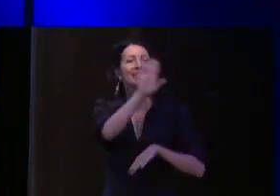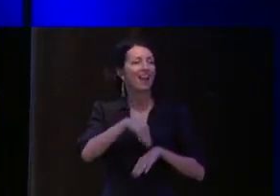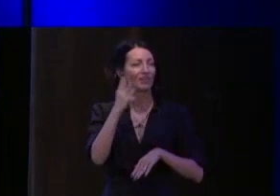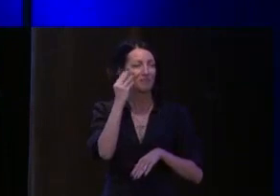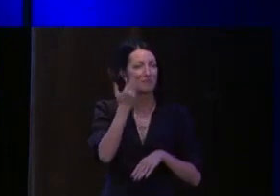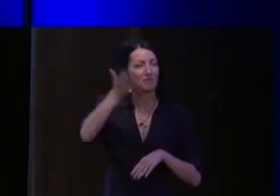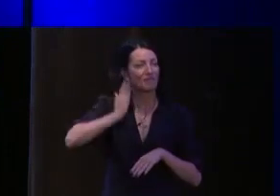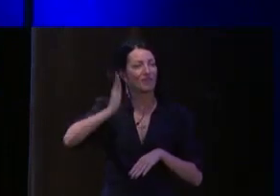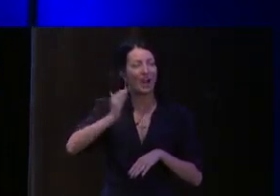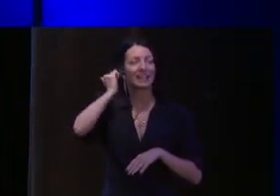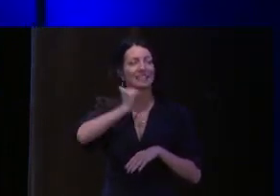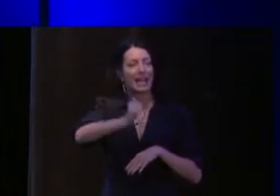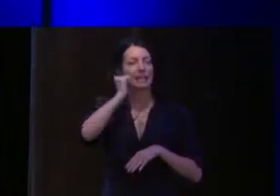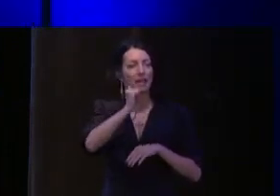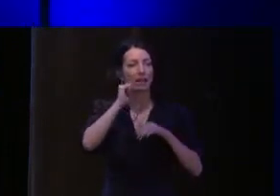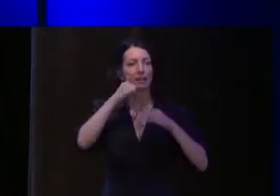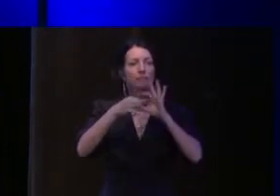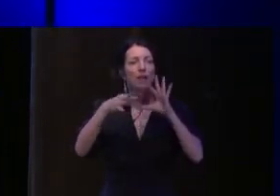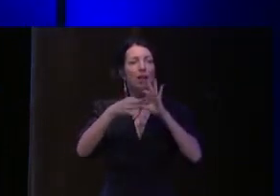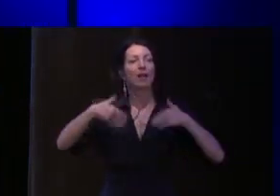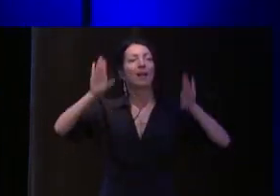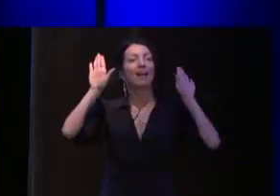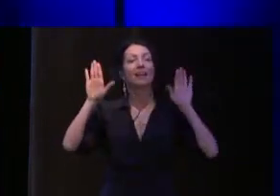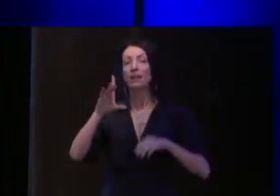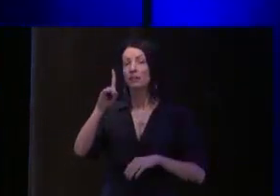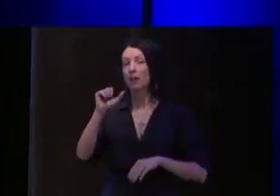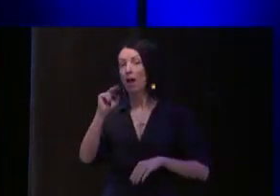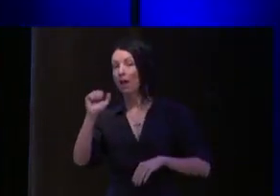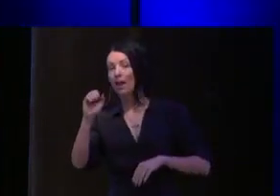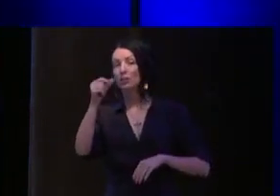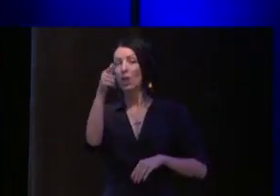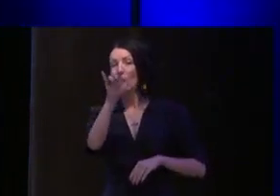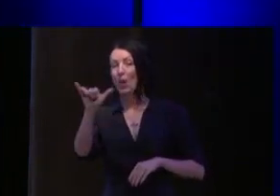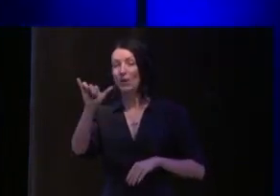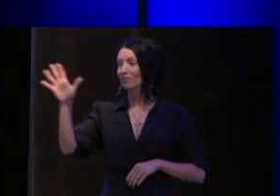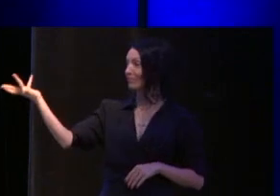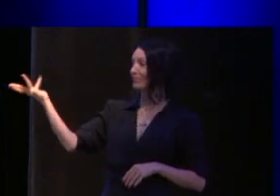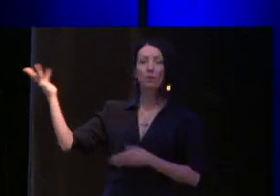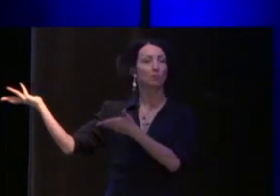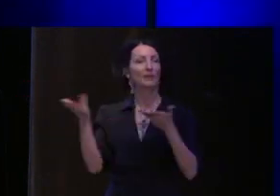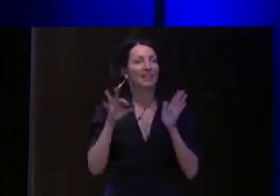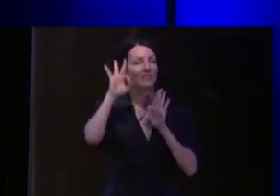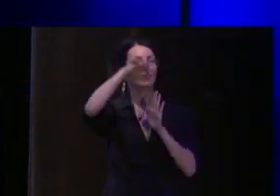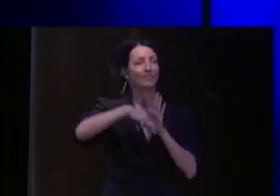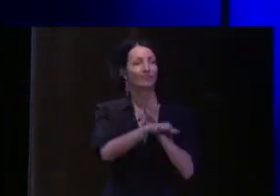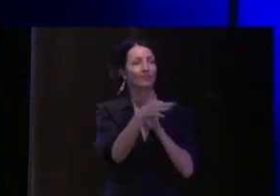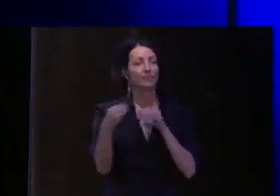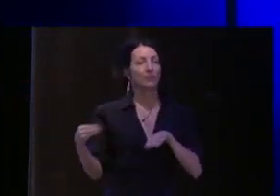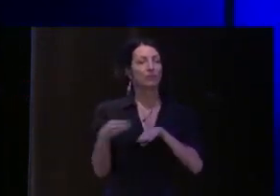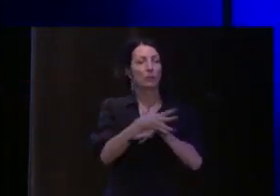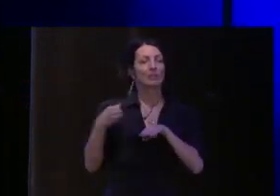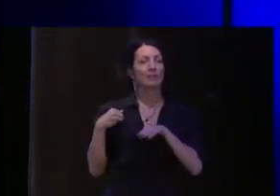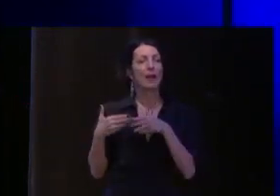before on a daily basis. That's the Donna DeLore and crew bringing us that vibration and frequency, which is a